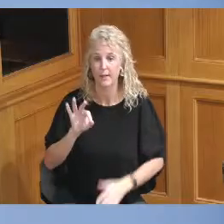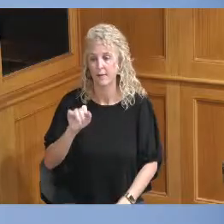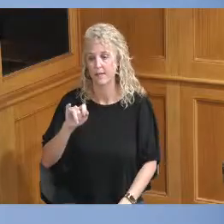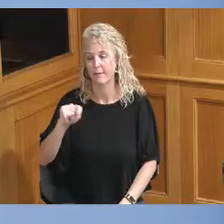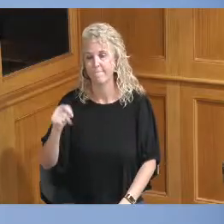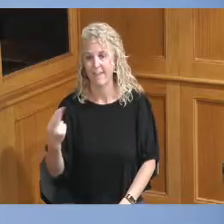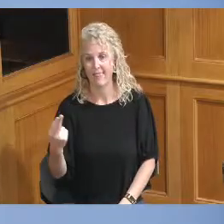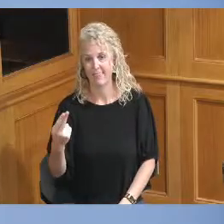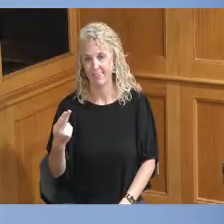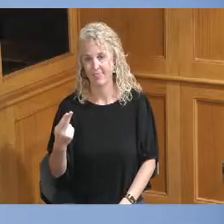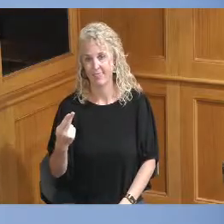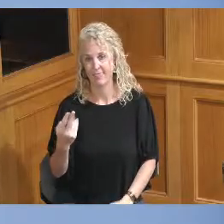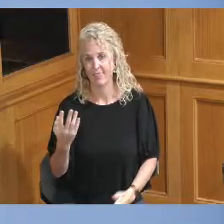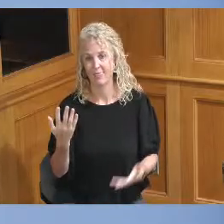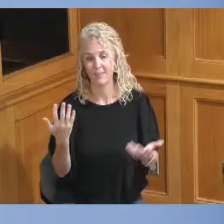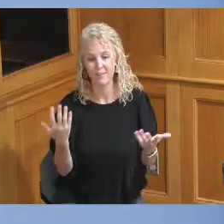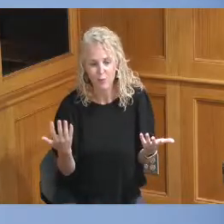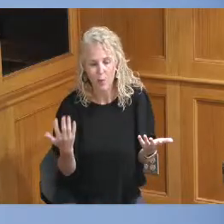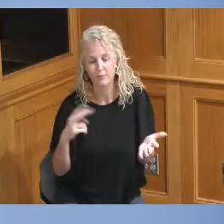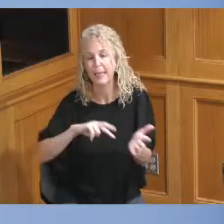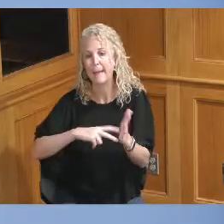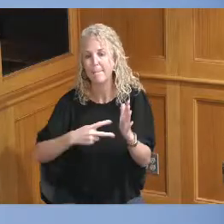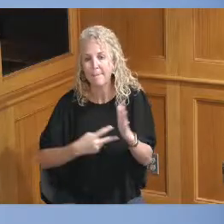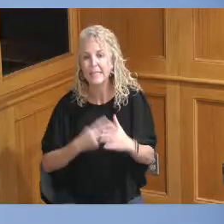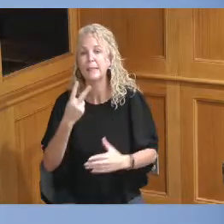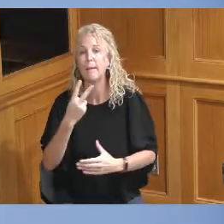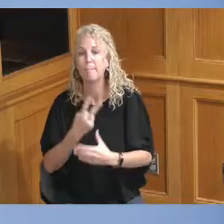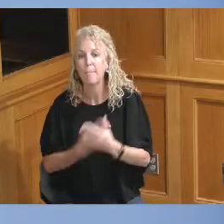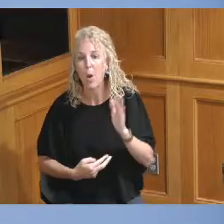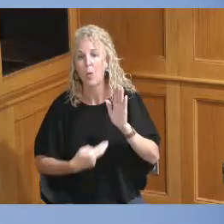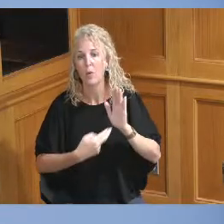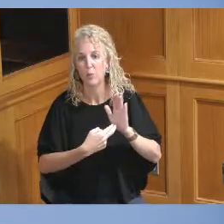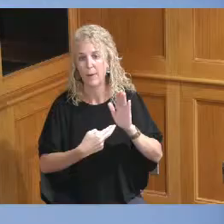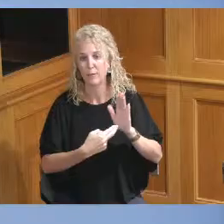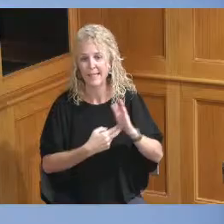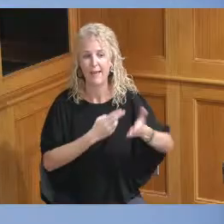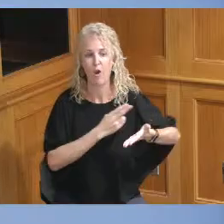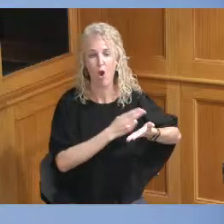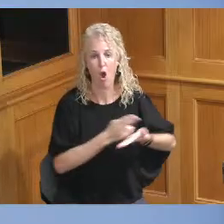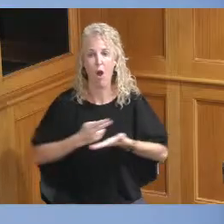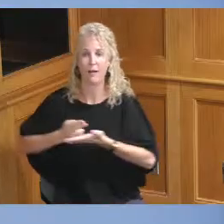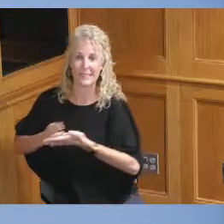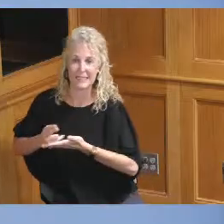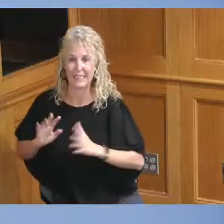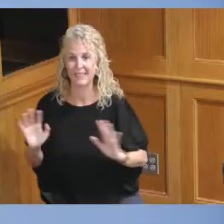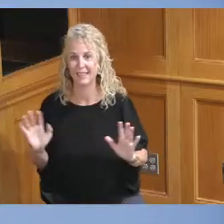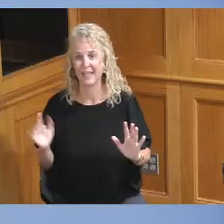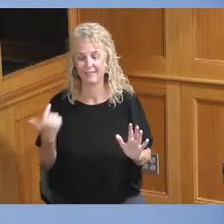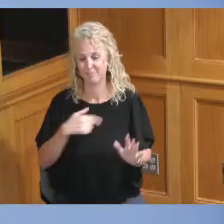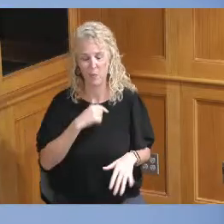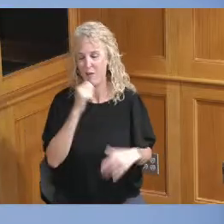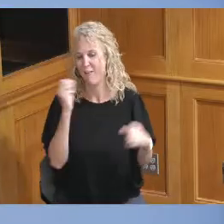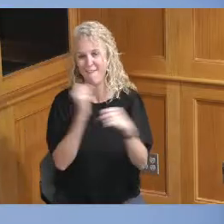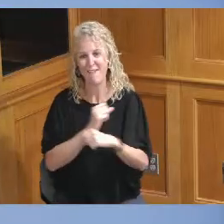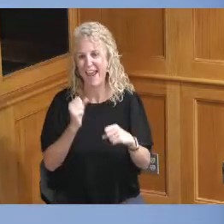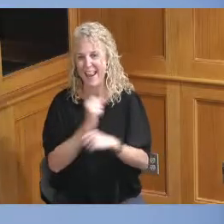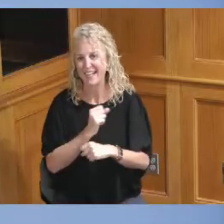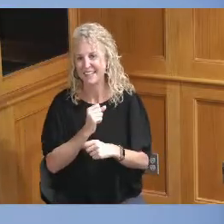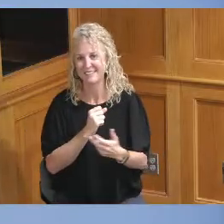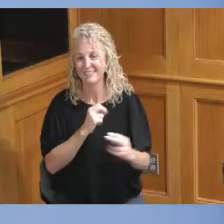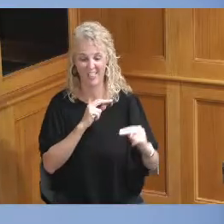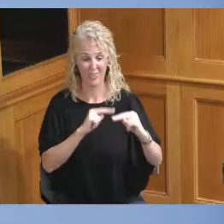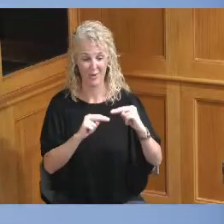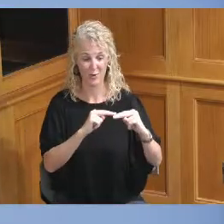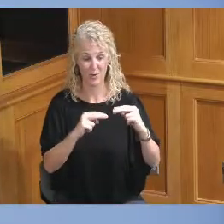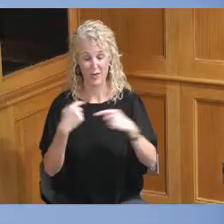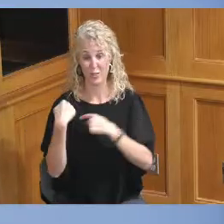the cooperation we've gotten from the Bengals team. You know, that may be tough for some people. So, wait, you guys are supposed to hate each other and fight and that kind of stuff. The negotiations